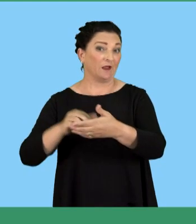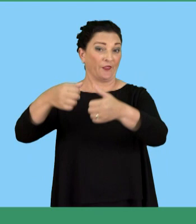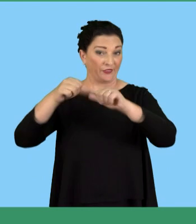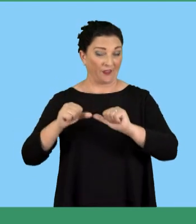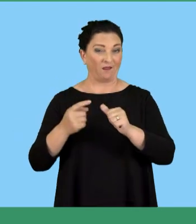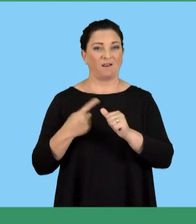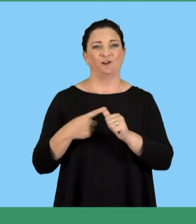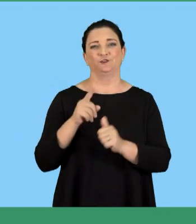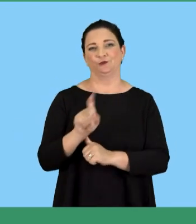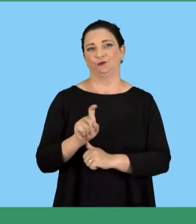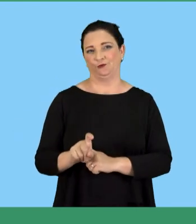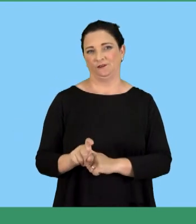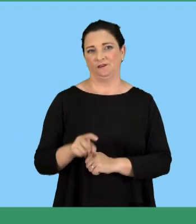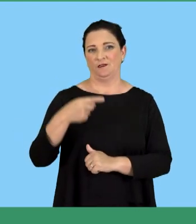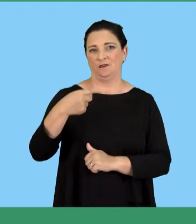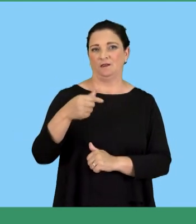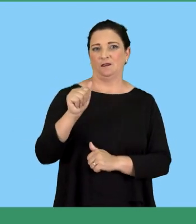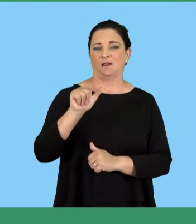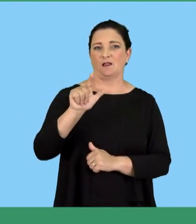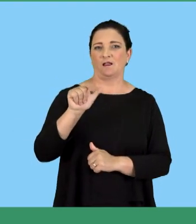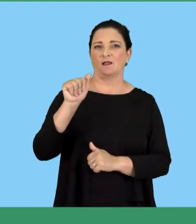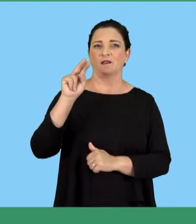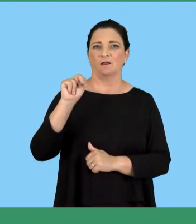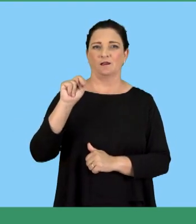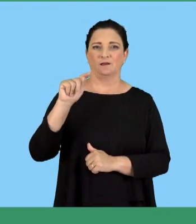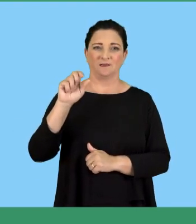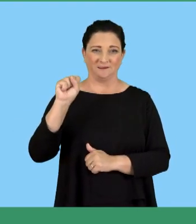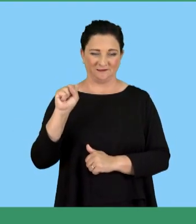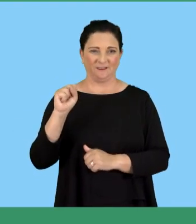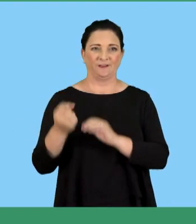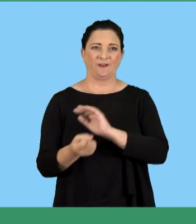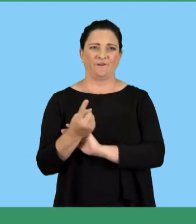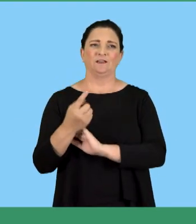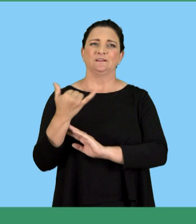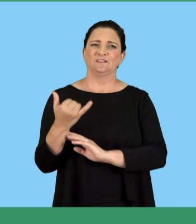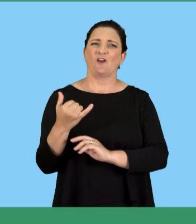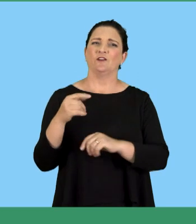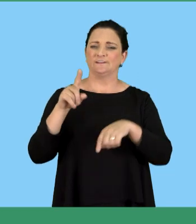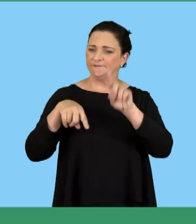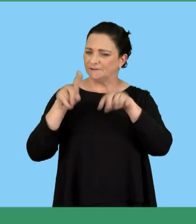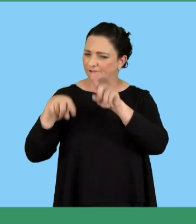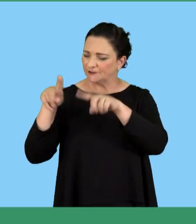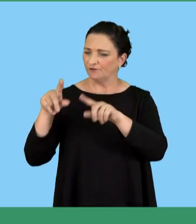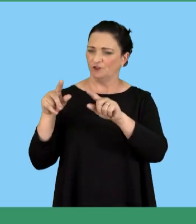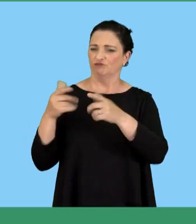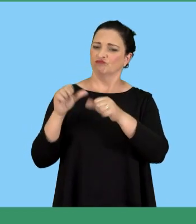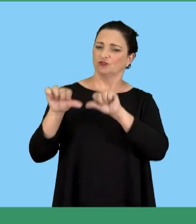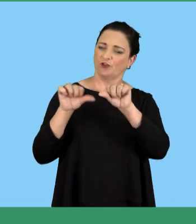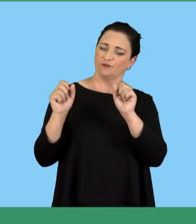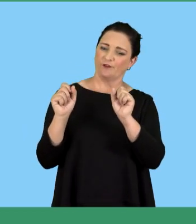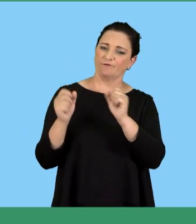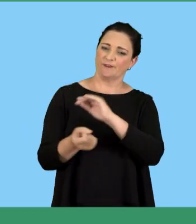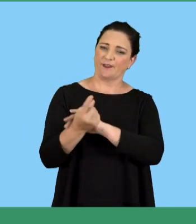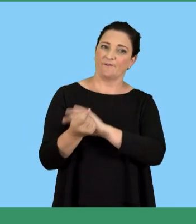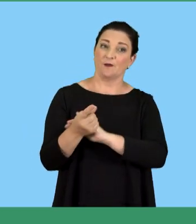questions that follow. We have Gallant's Events. Gallant's Events is a popular business that caters for different social events. The